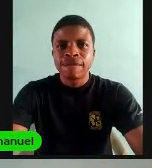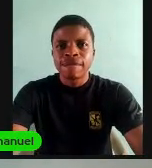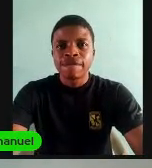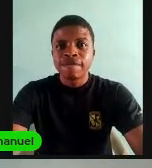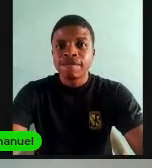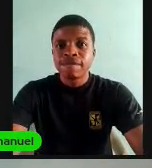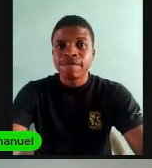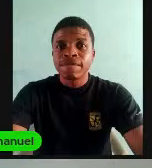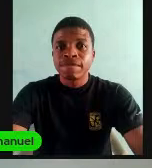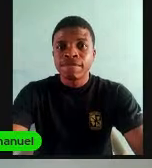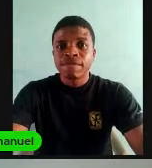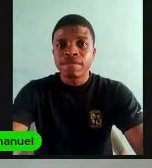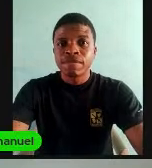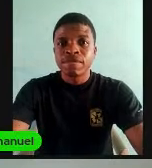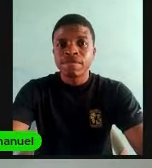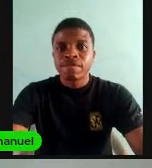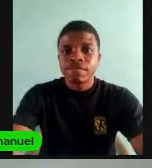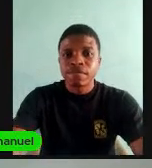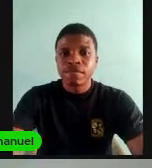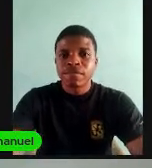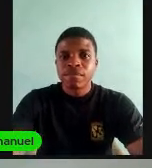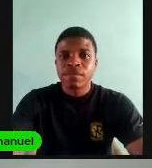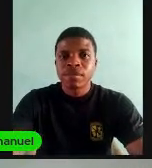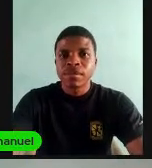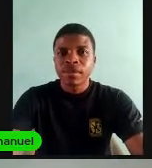Okay. Any question? Any question?